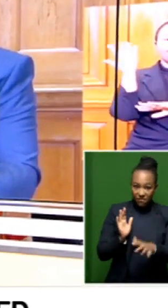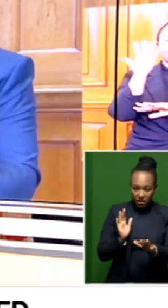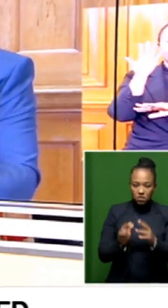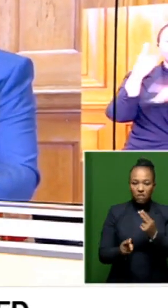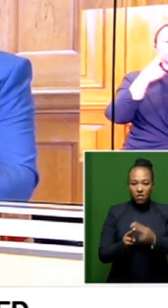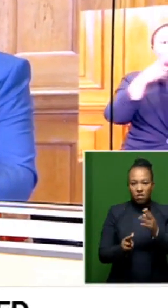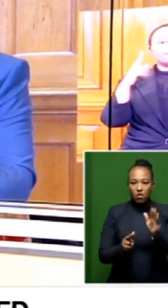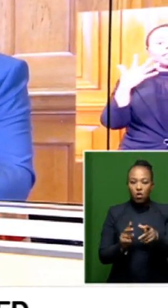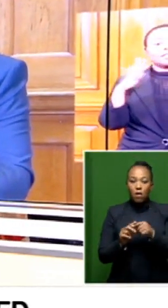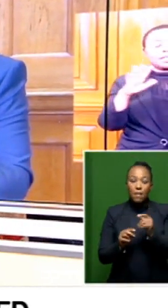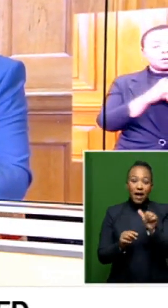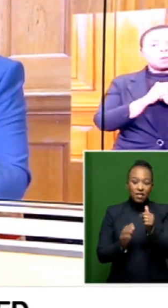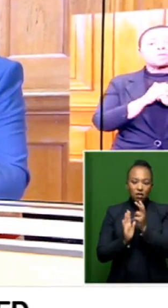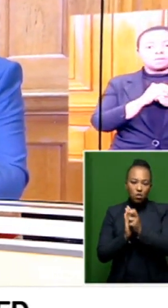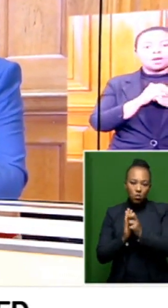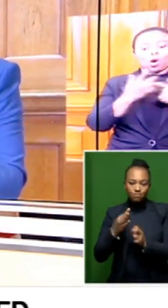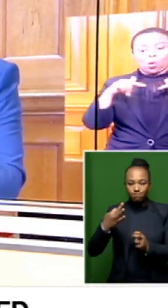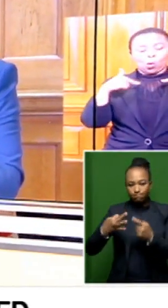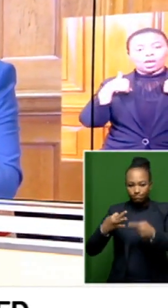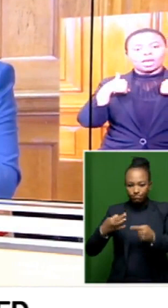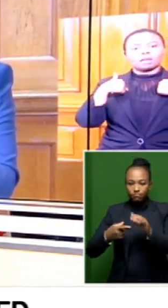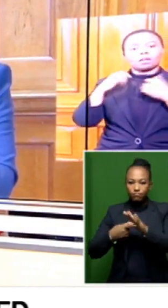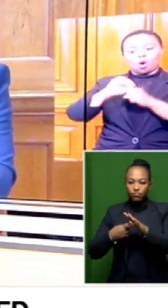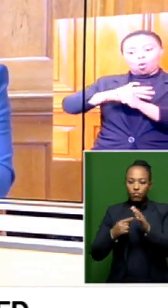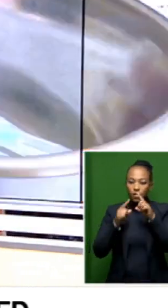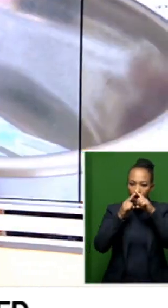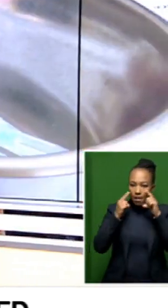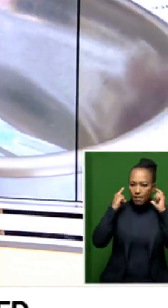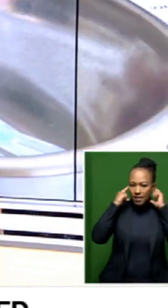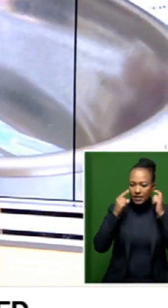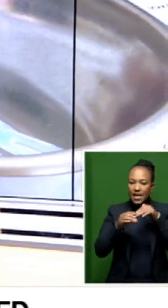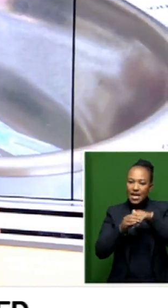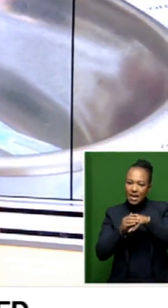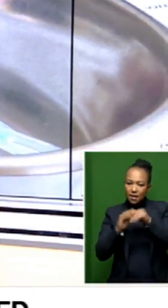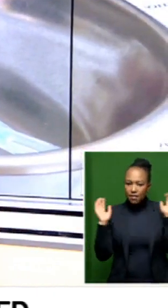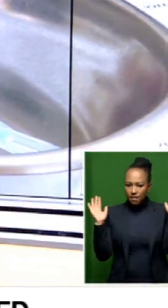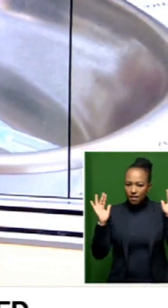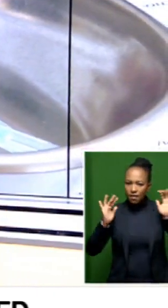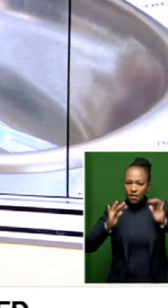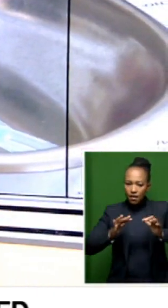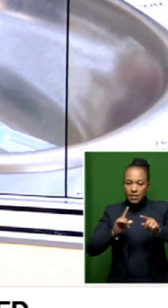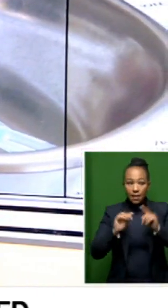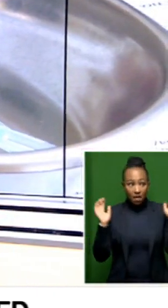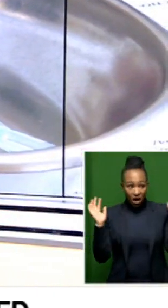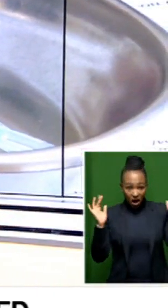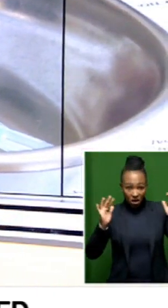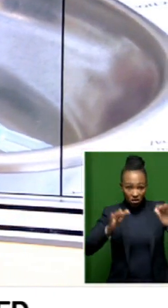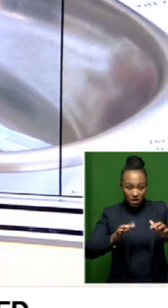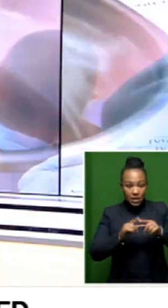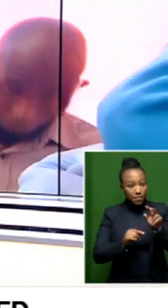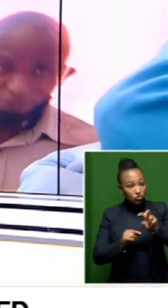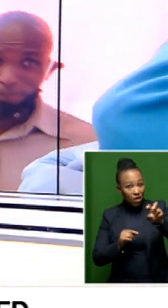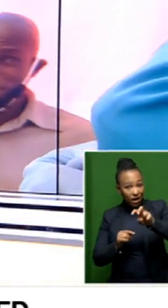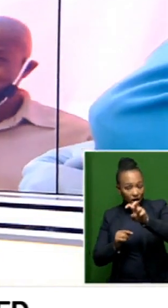in effect are the wearing of masks indoors, restrictions on gatherings, and the entry rules for travellers from